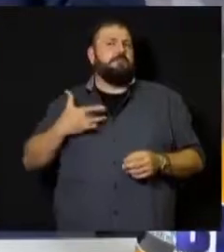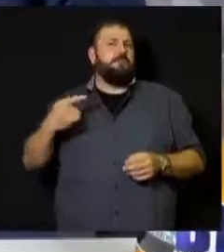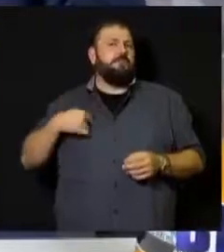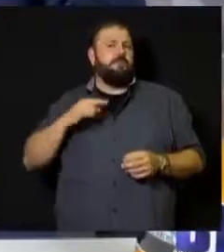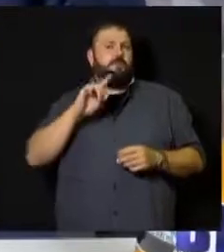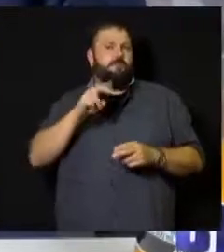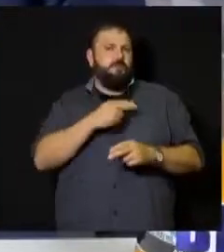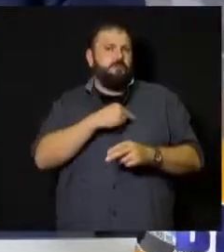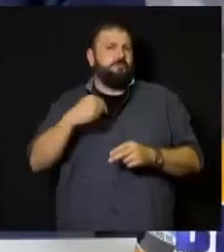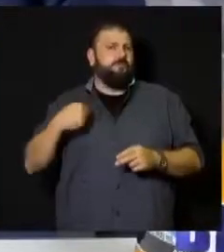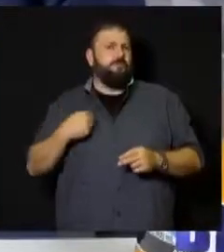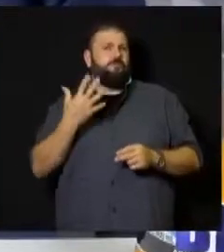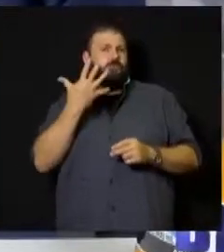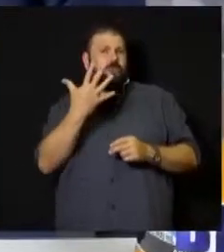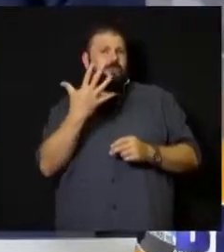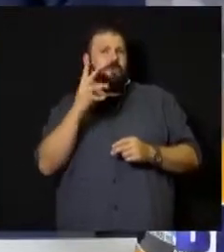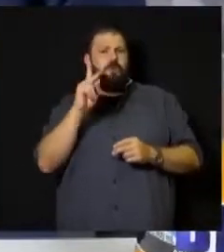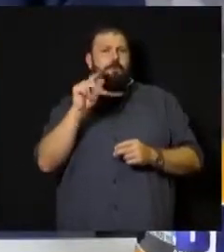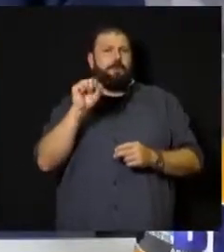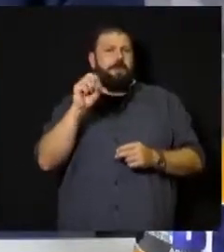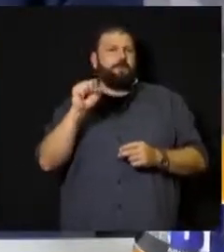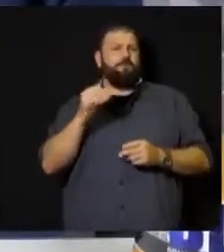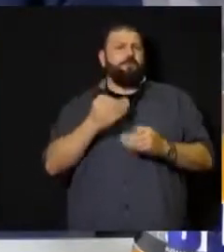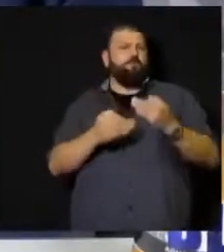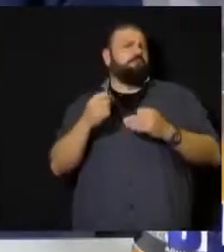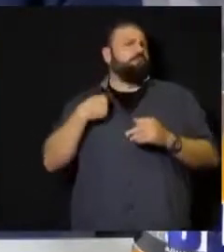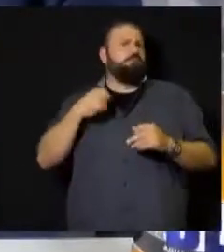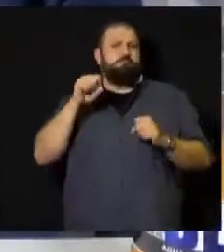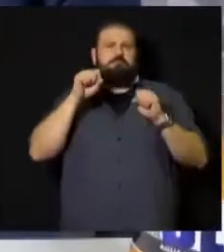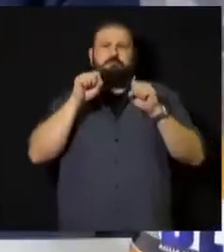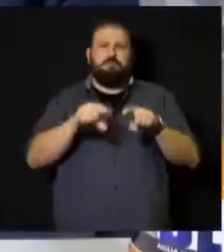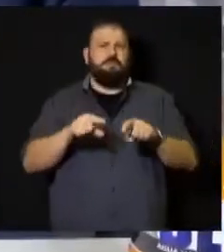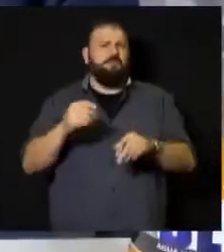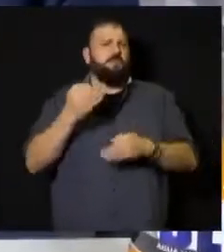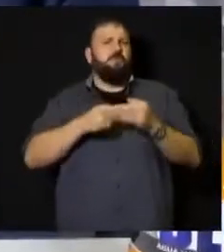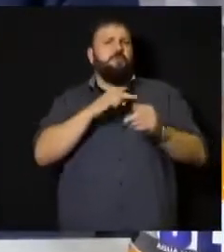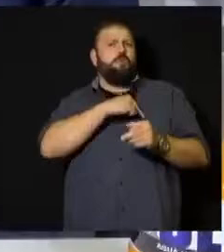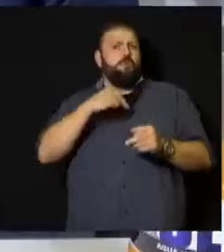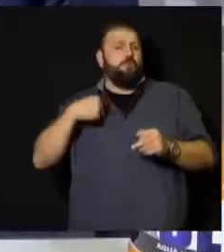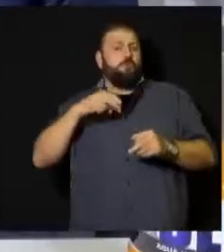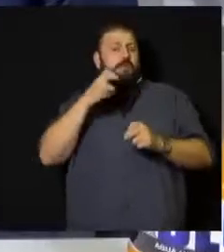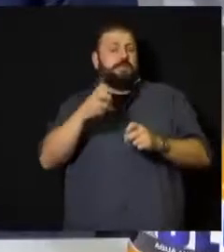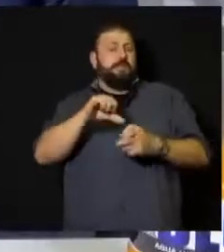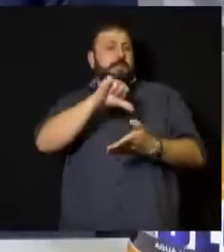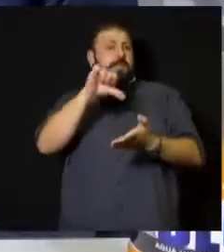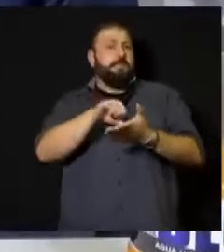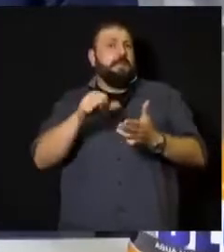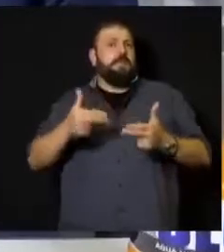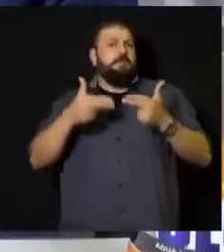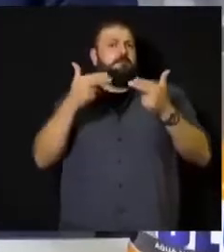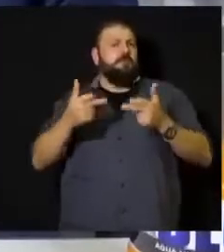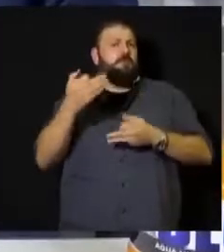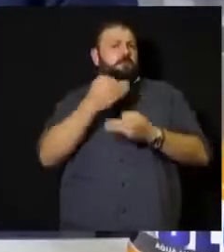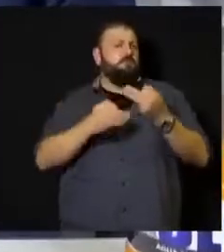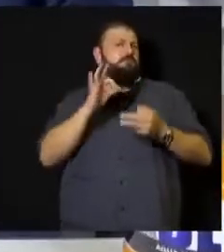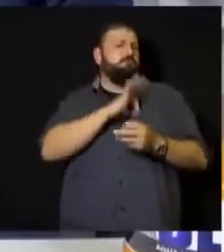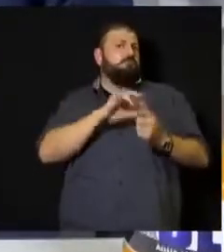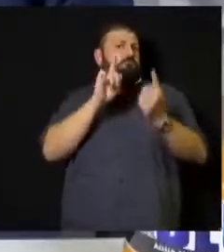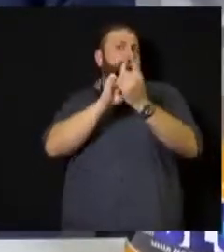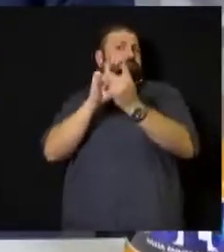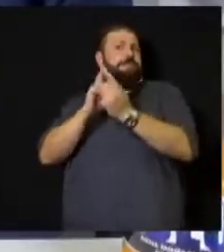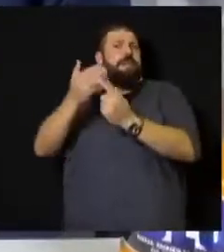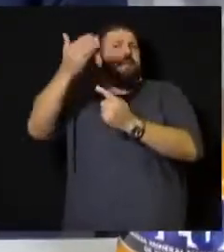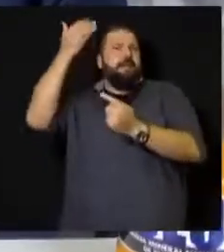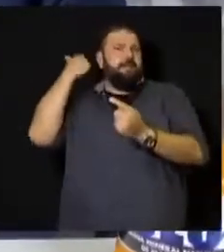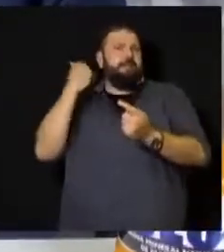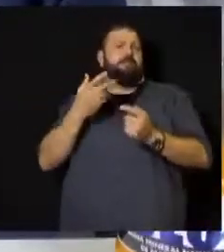steps, we are based that on, it's the same thing. We believe that the business center, physical business center, as